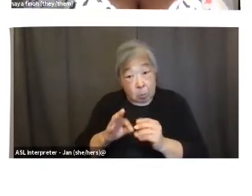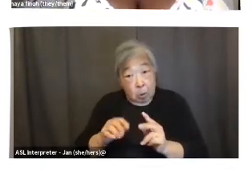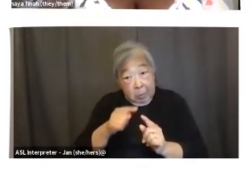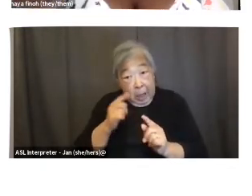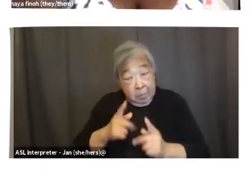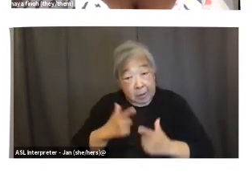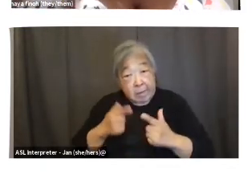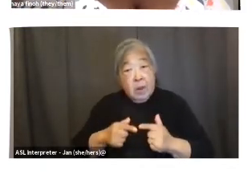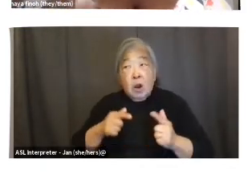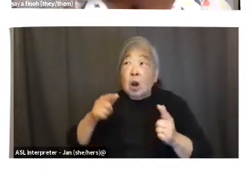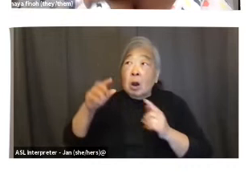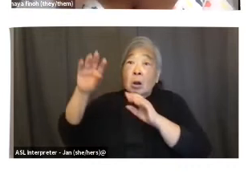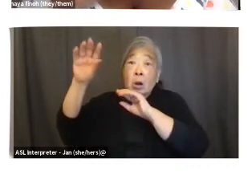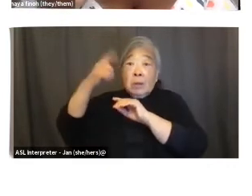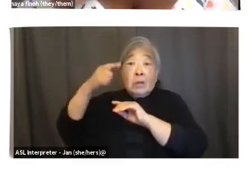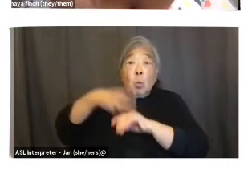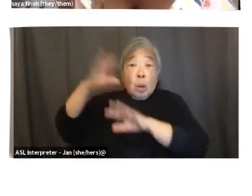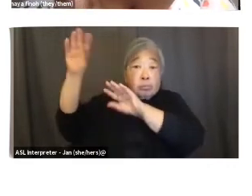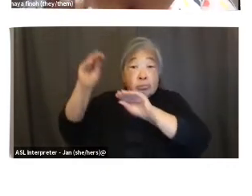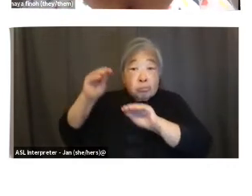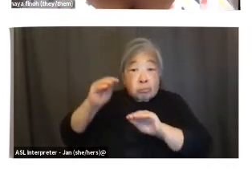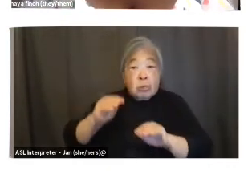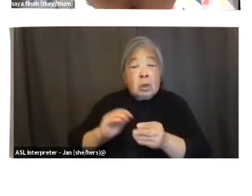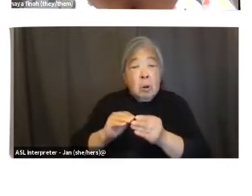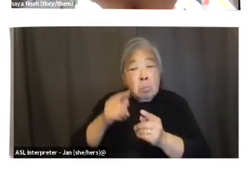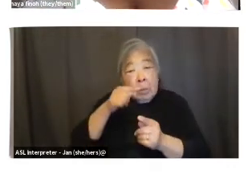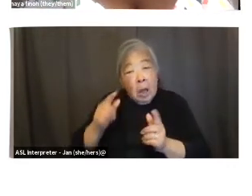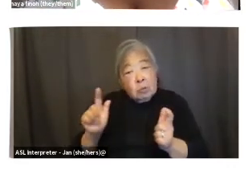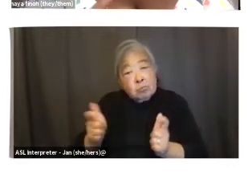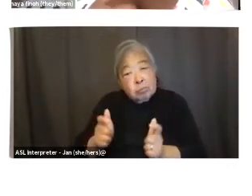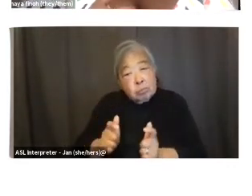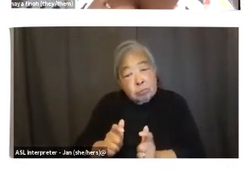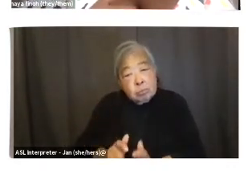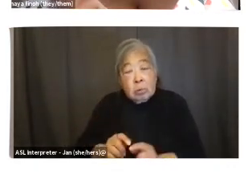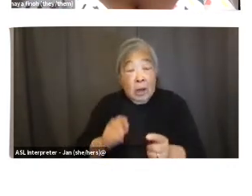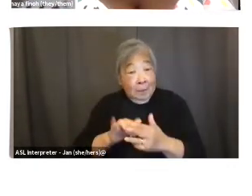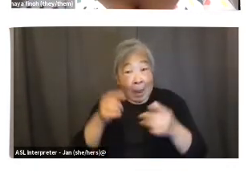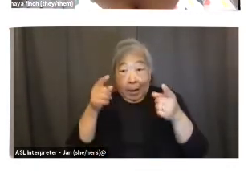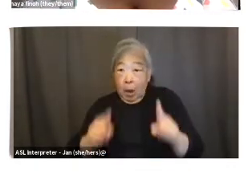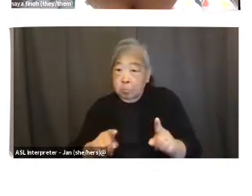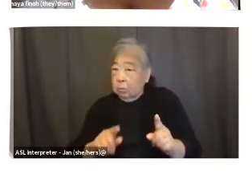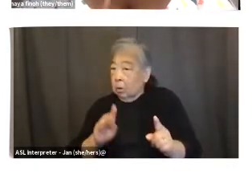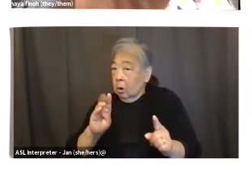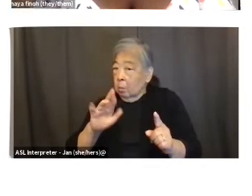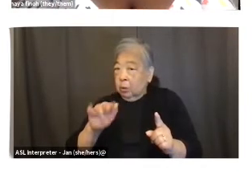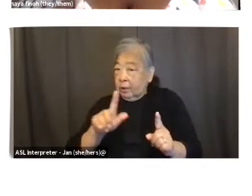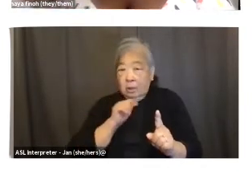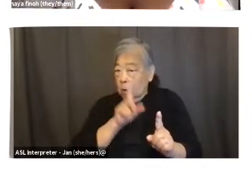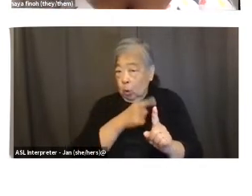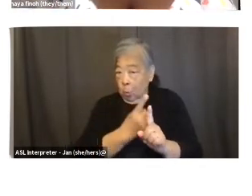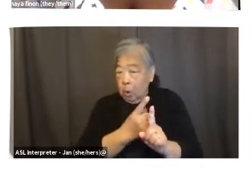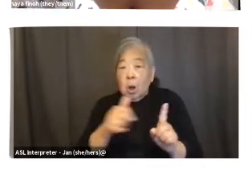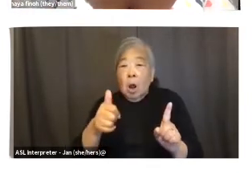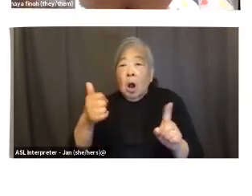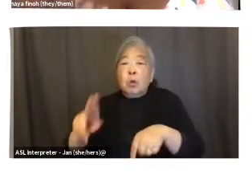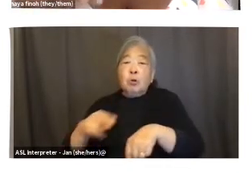that they use. And racial whitening as an immigration policy is not unique to Brazil. Other nations in the region, known